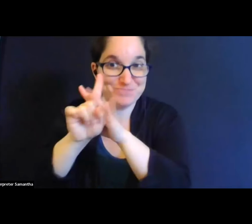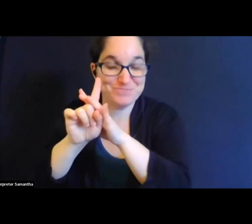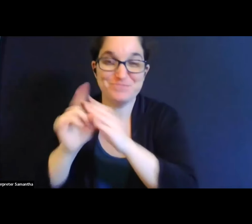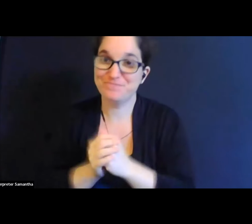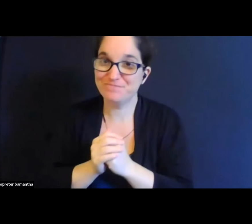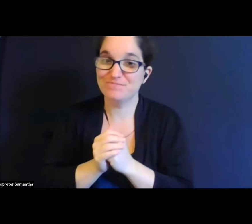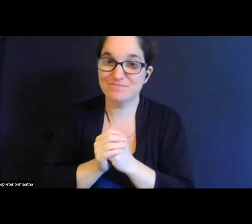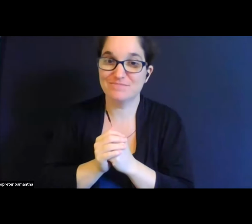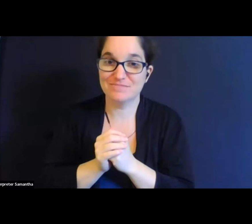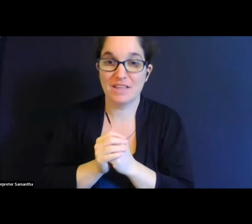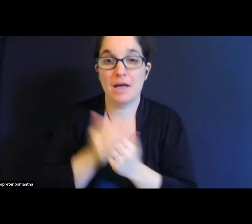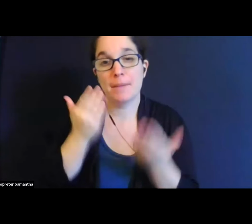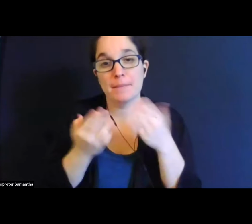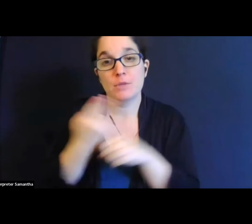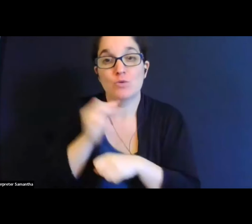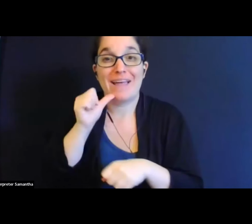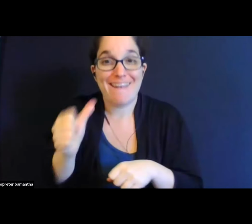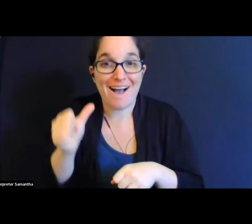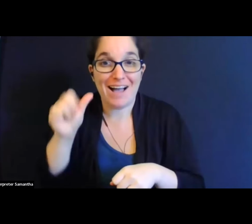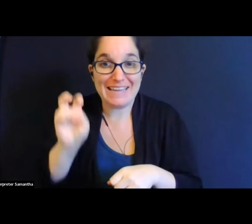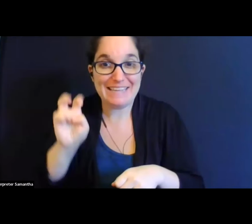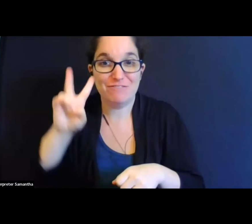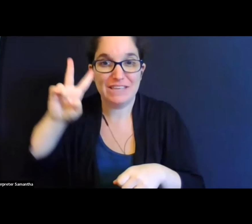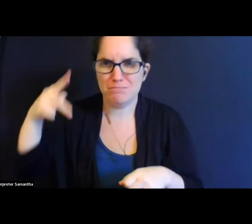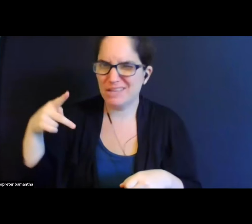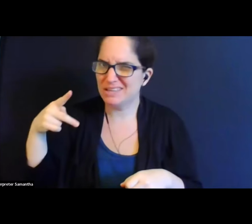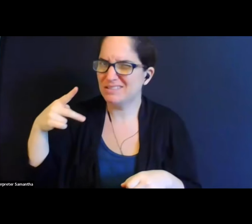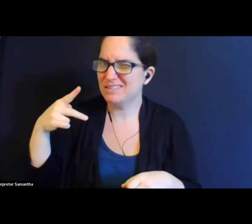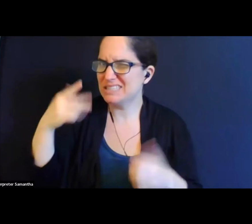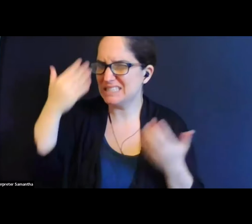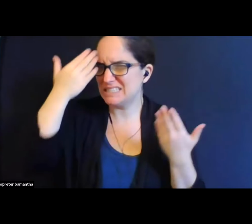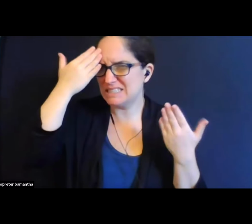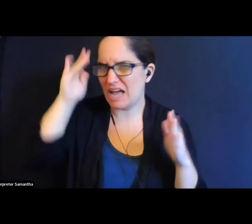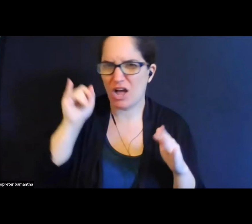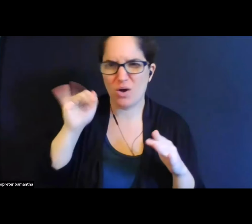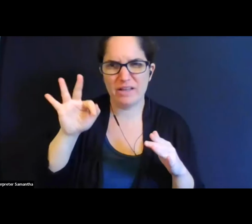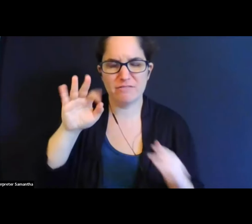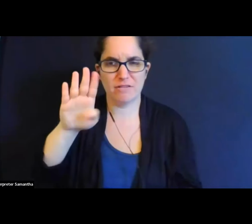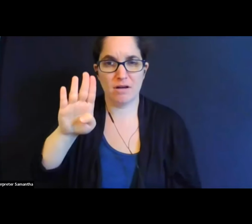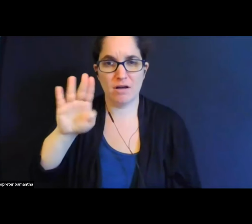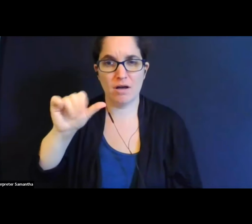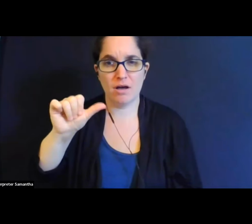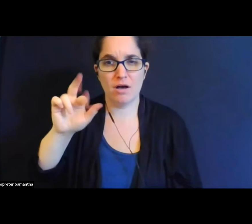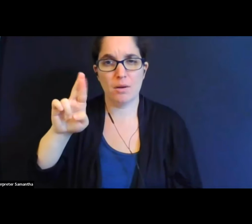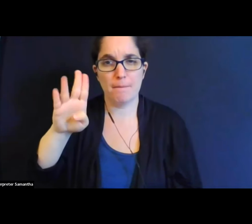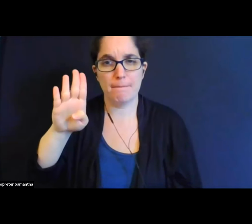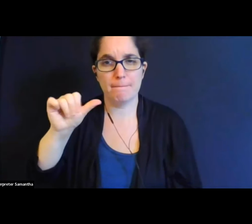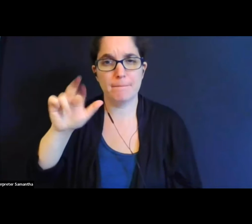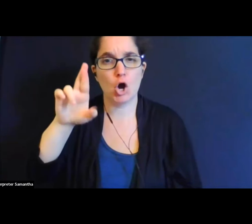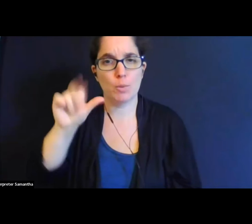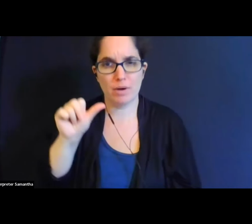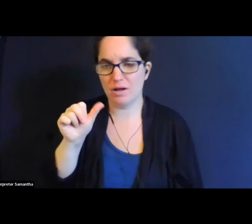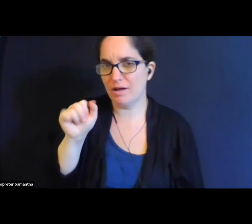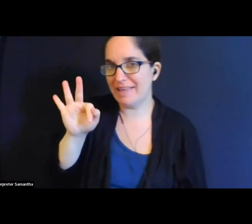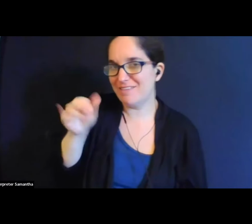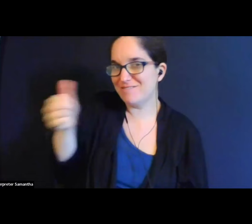used as non-EVPs, promising practice. I don't know if Barbara is on. She could probably just confirm for me that they're on our